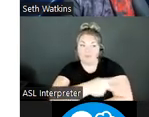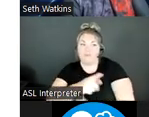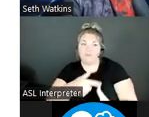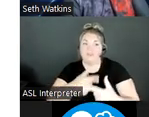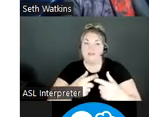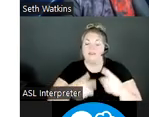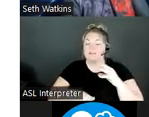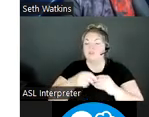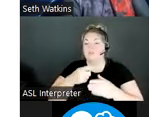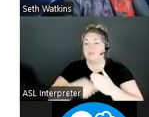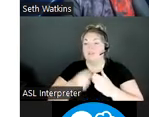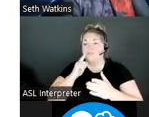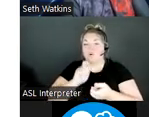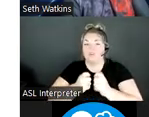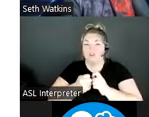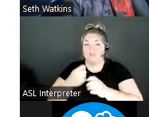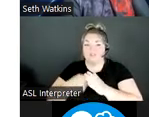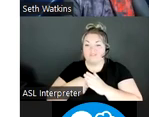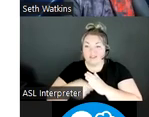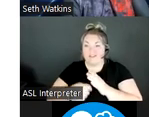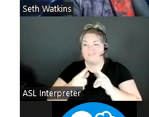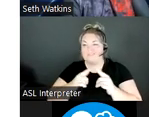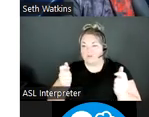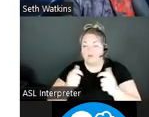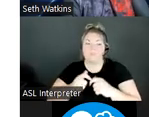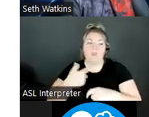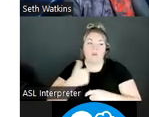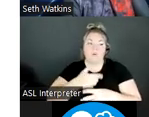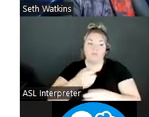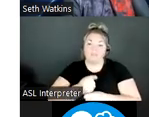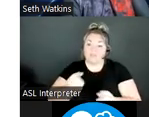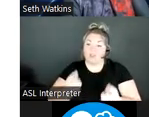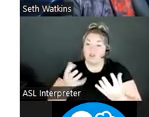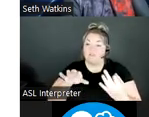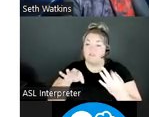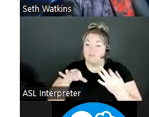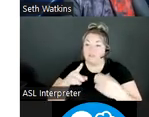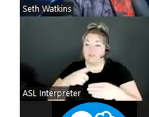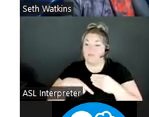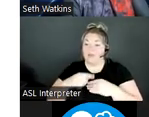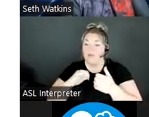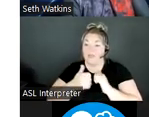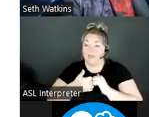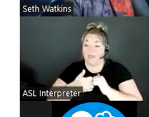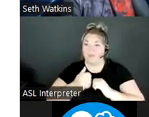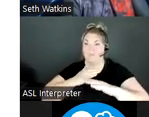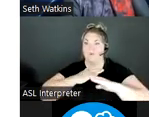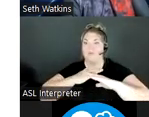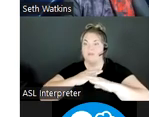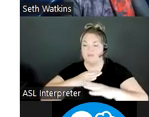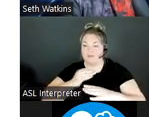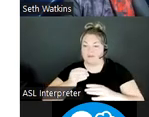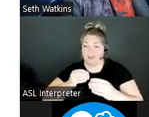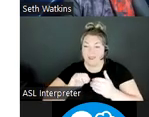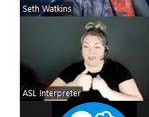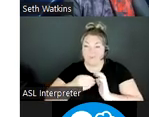for changes and fines, et cetera. And we received a lot of feedback about how prohibitive and how